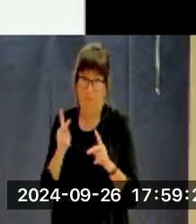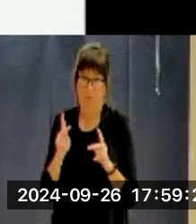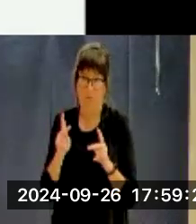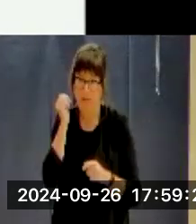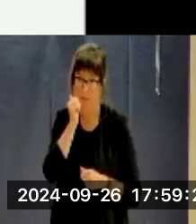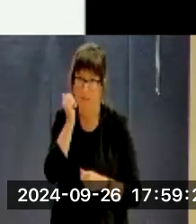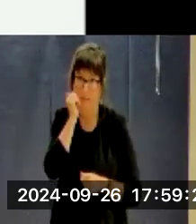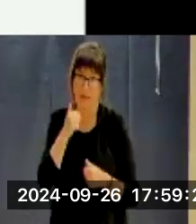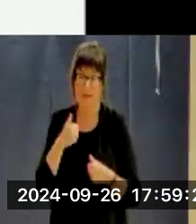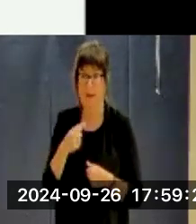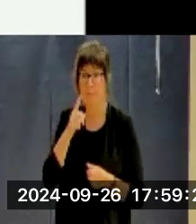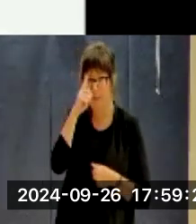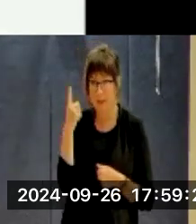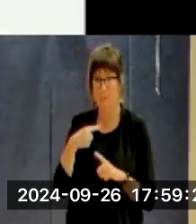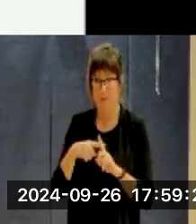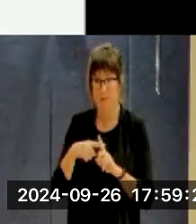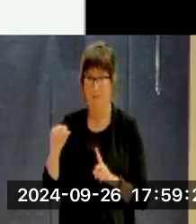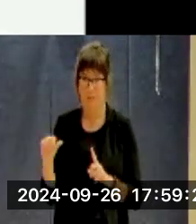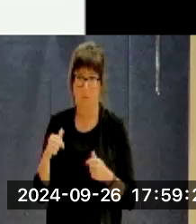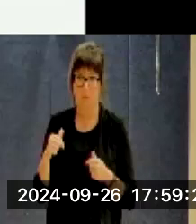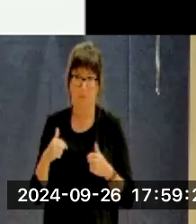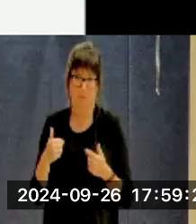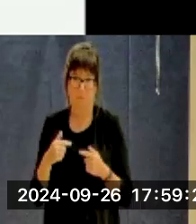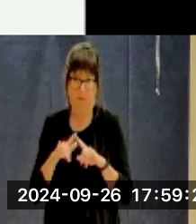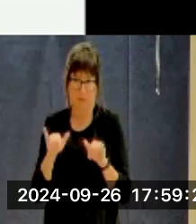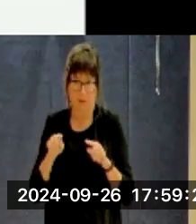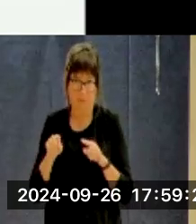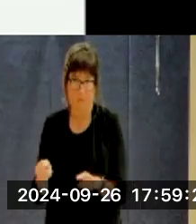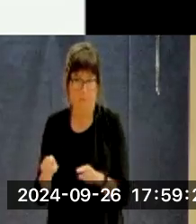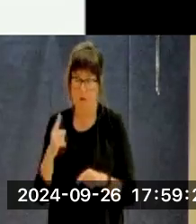not be both Black and disabled at the same time. I'm always going to